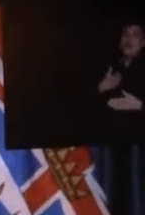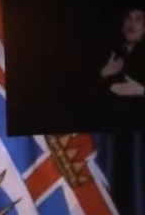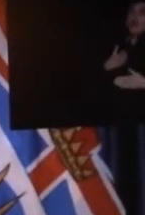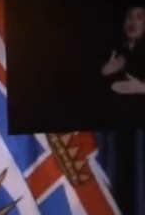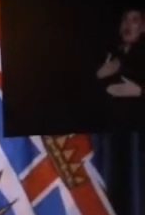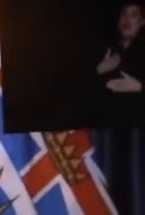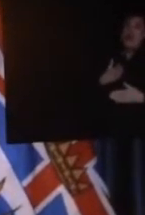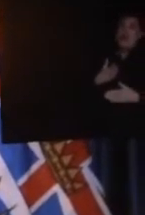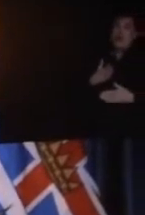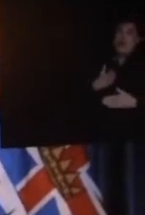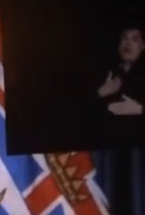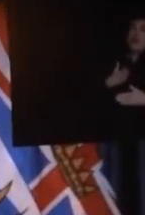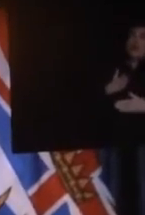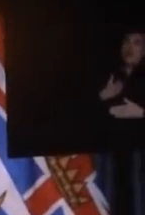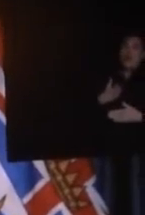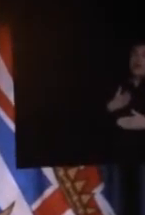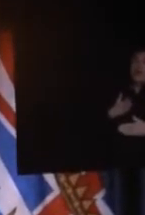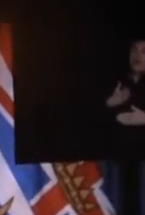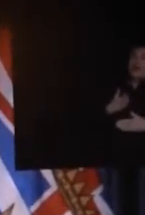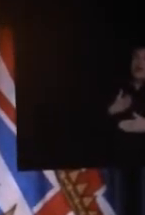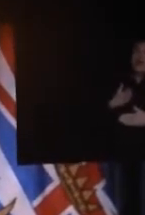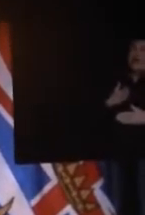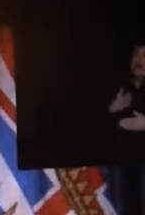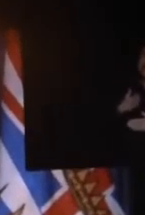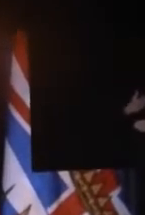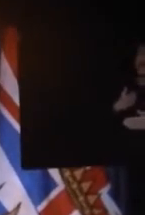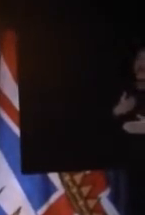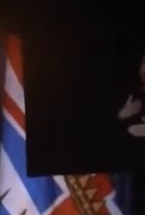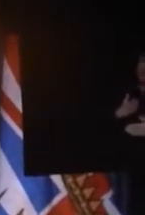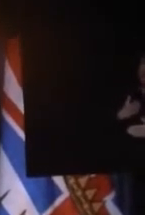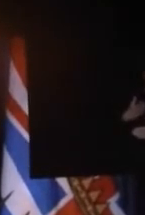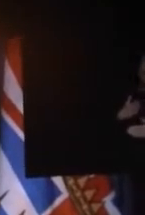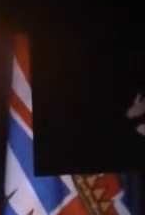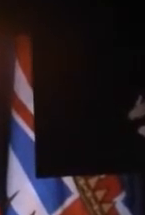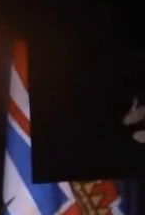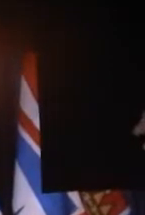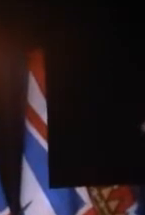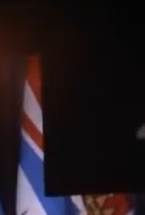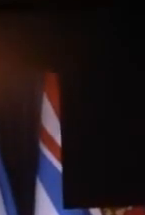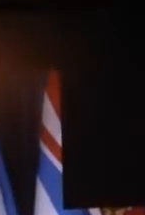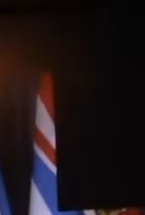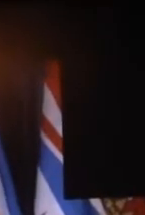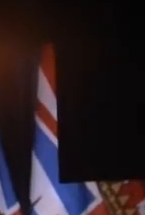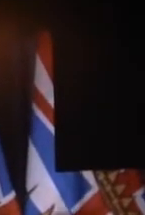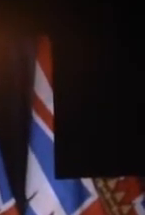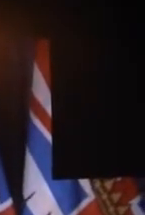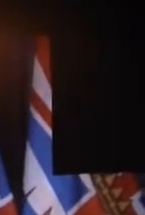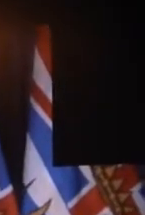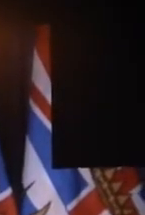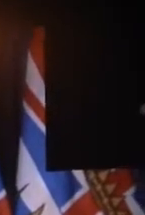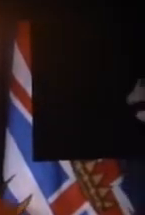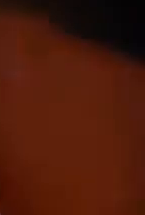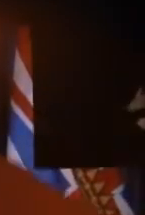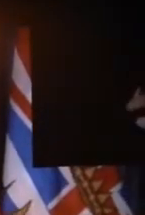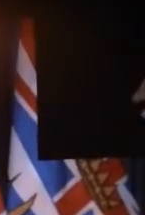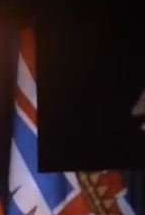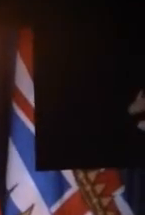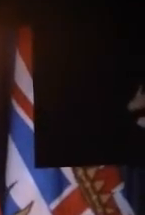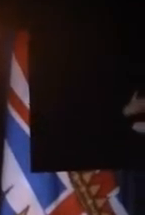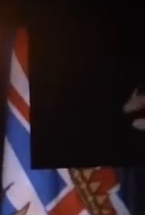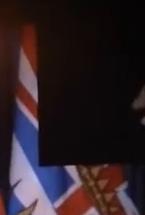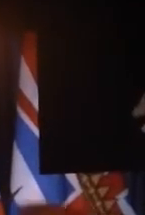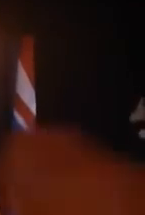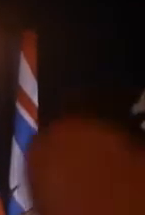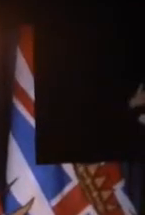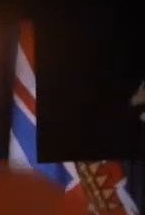being fucking hunted down, okay? We know my opinion on that, all right? Anyway, he's going to go on to talk